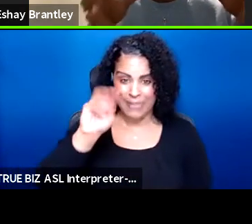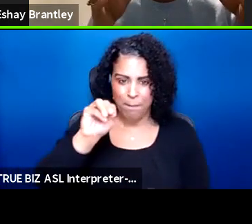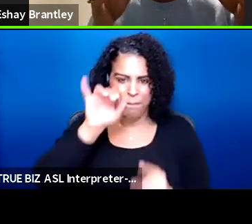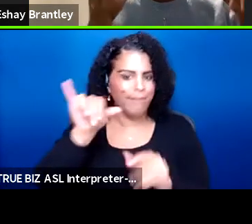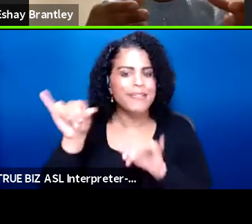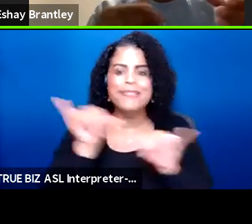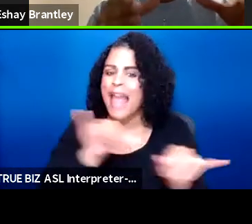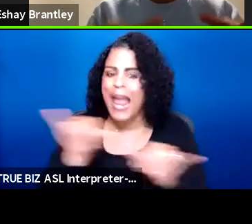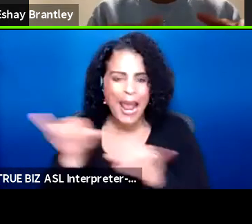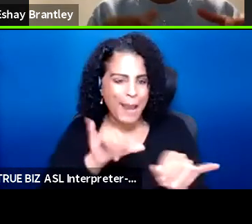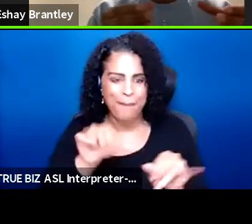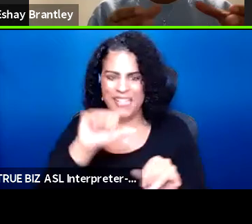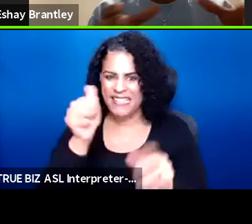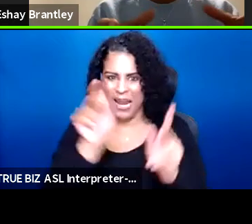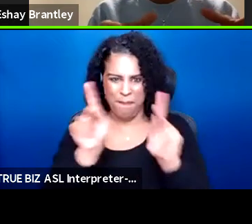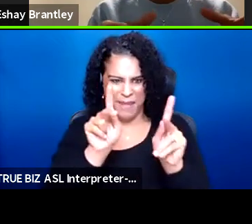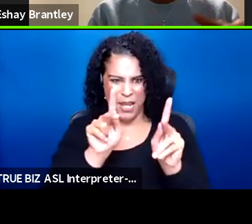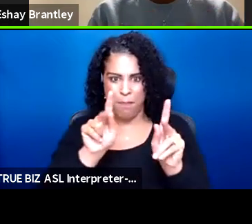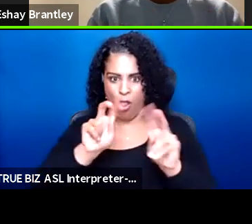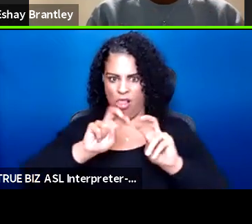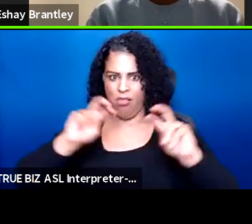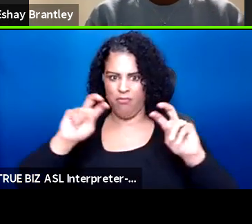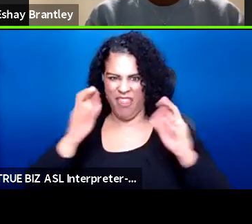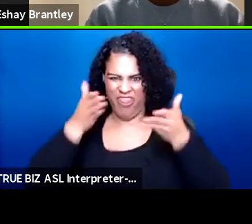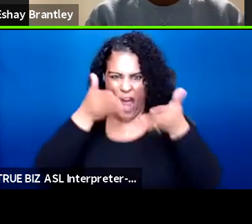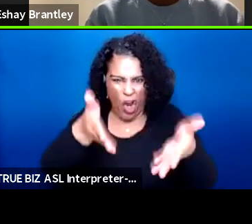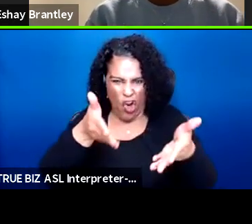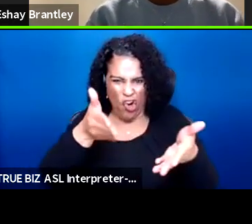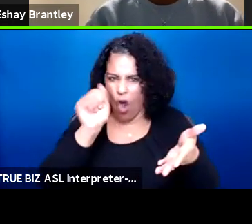same 10 people at the table